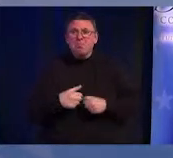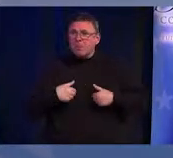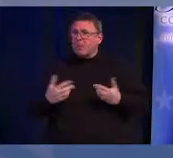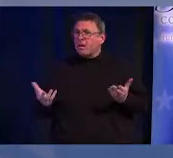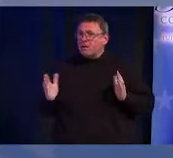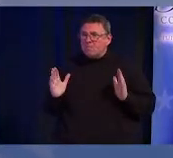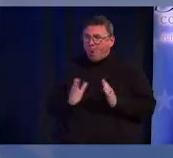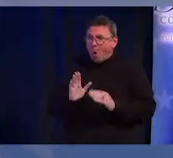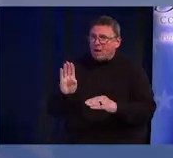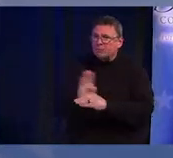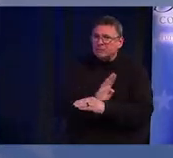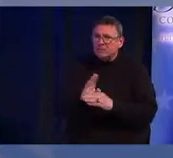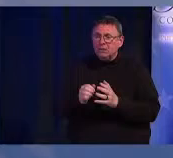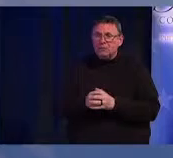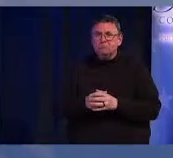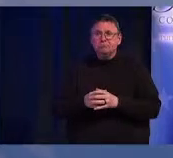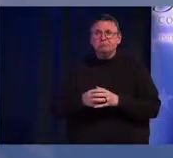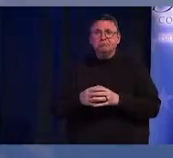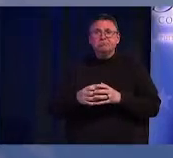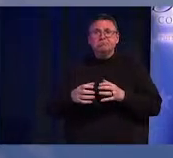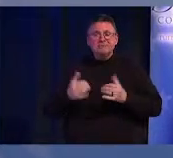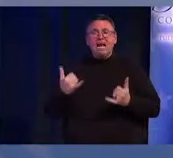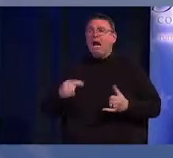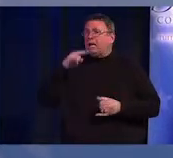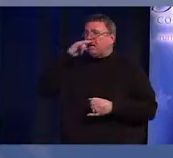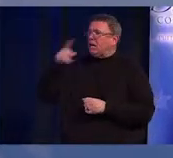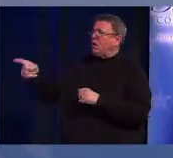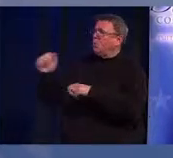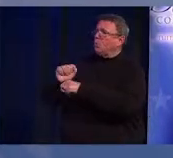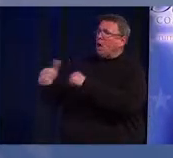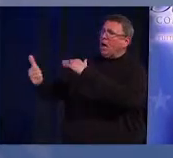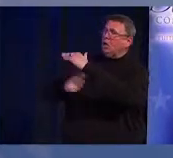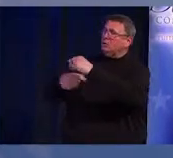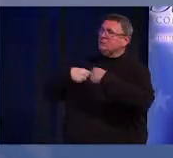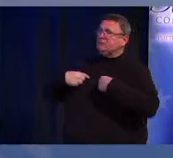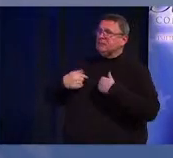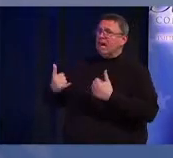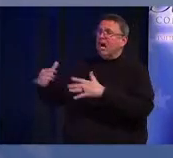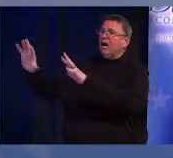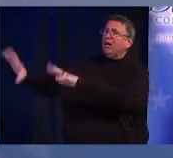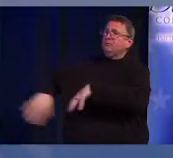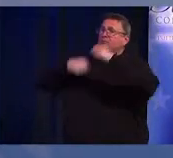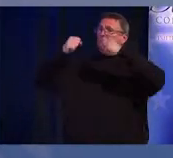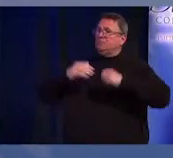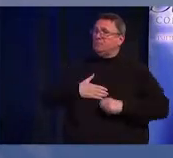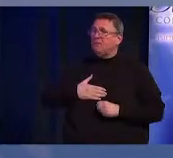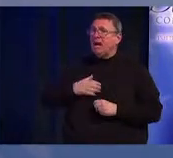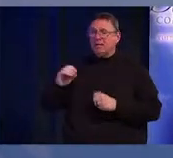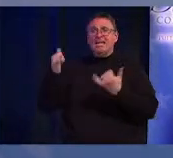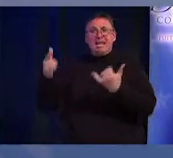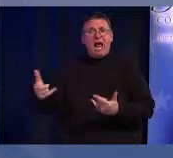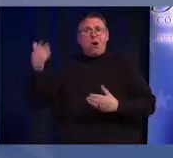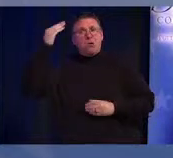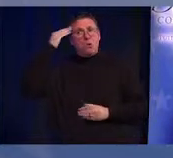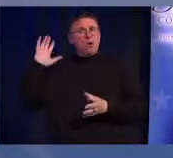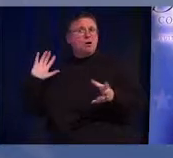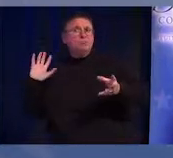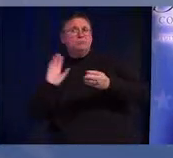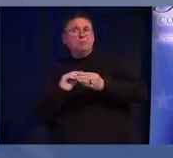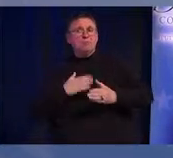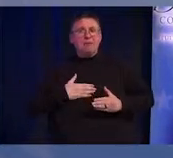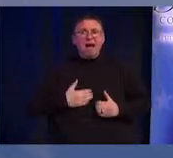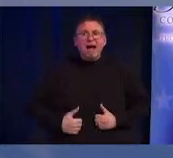business, having 3 of your kids work for it, and a lifetime of knowing what it takes to get